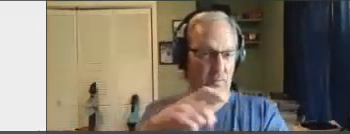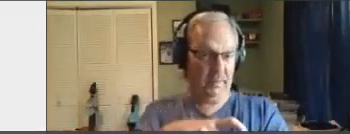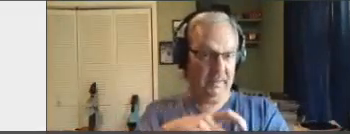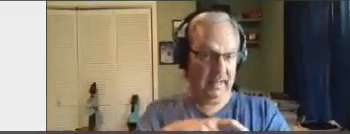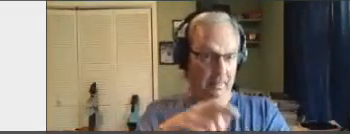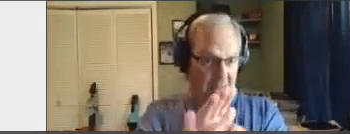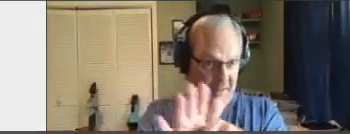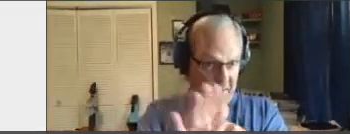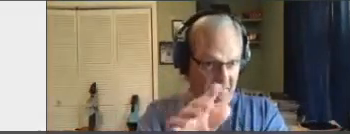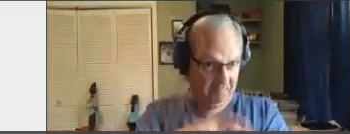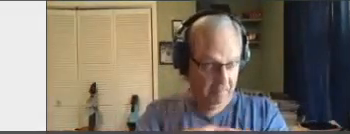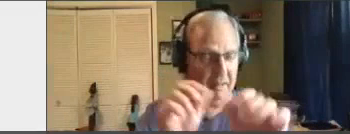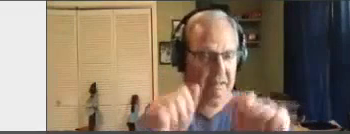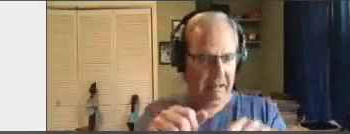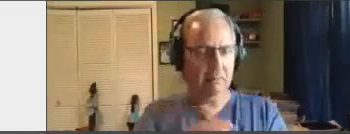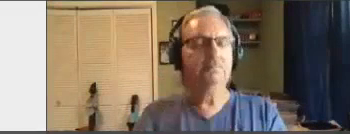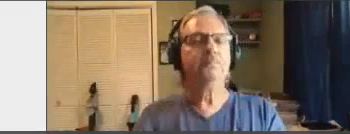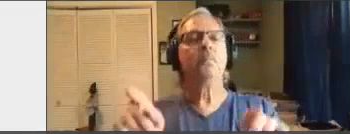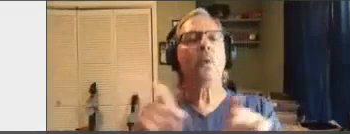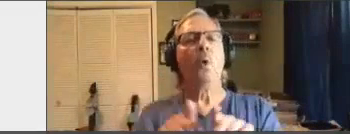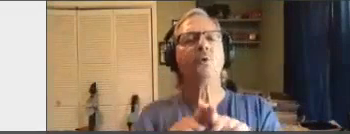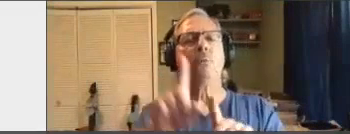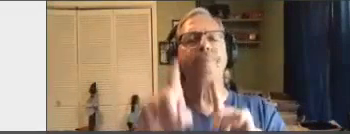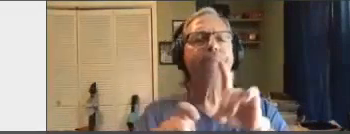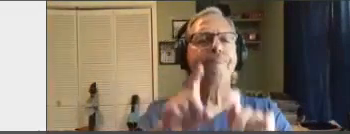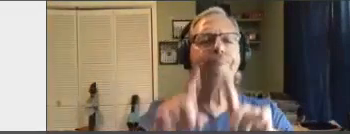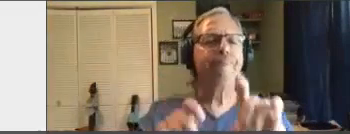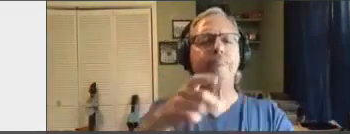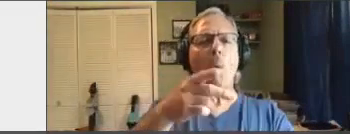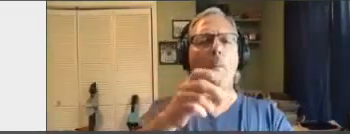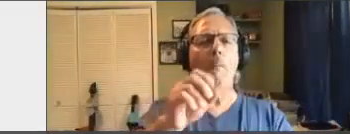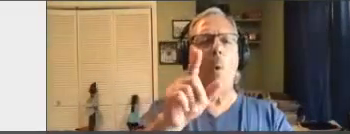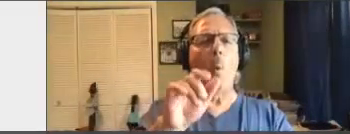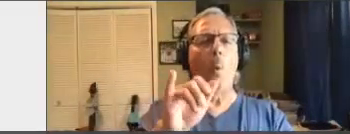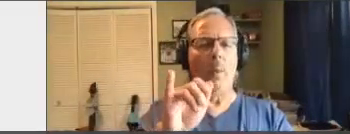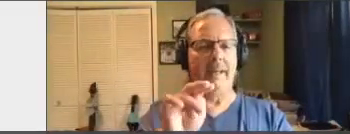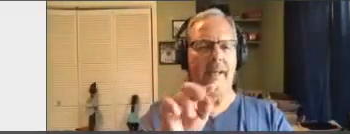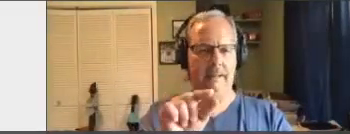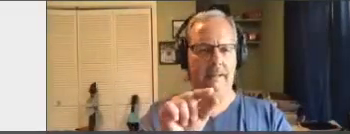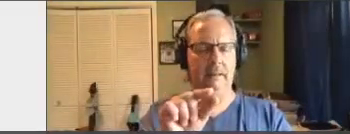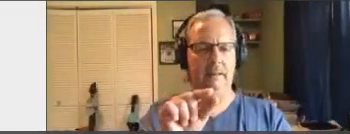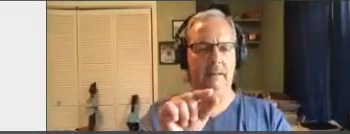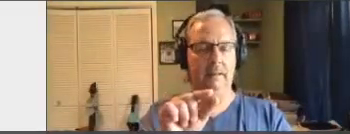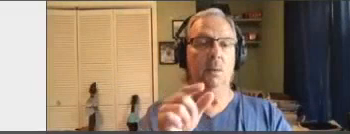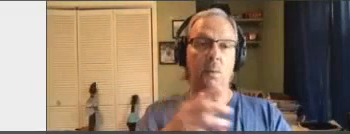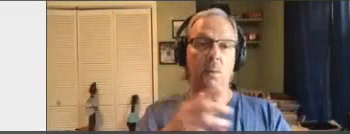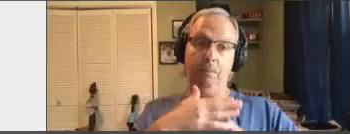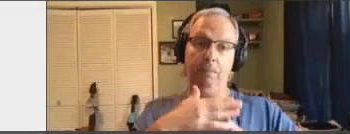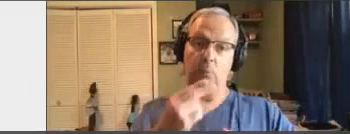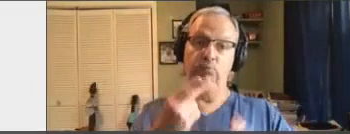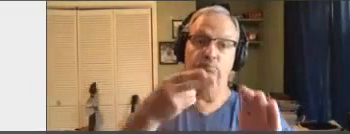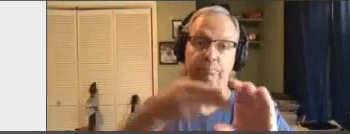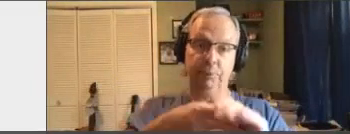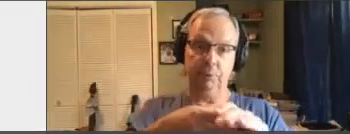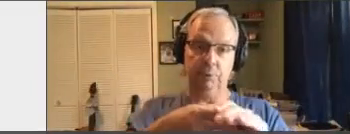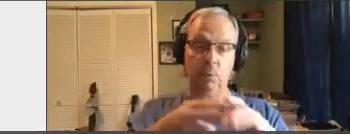And we will also be conducting a couple of polls throughout the event, and we do appreciate your participation in these. So when you